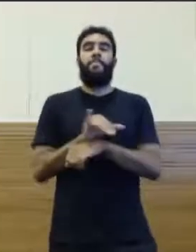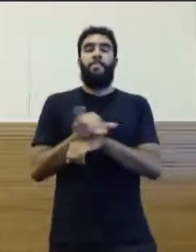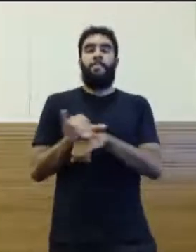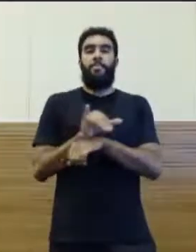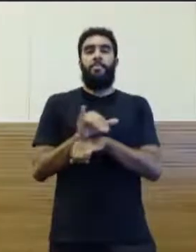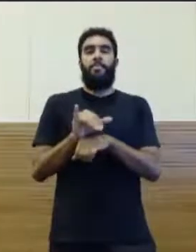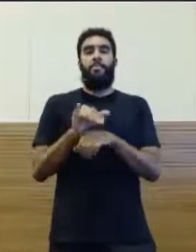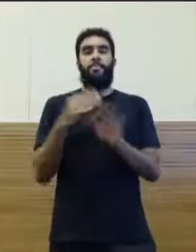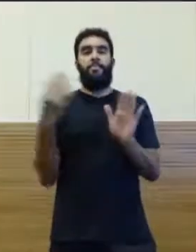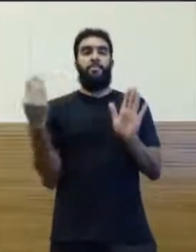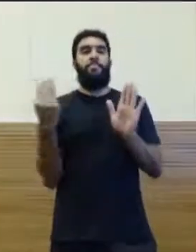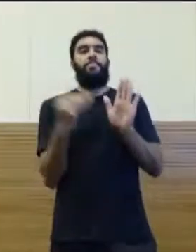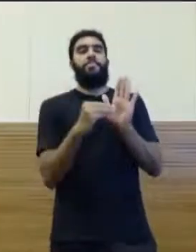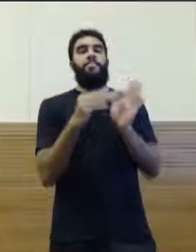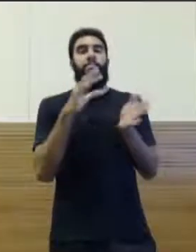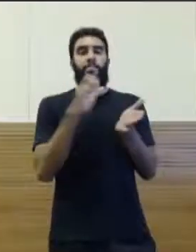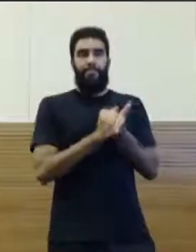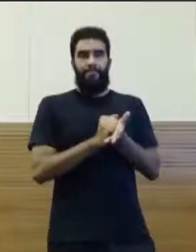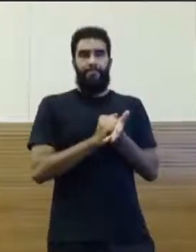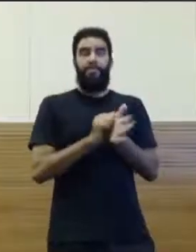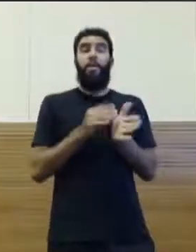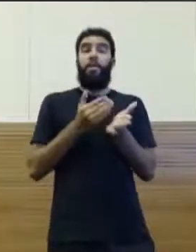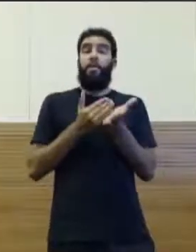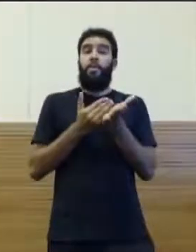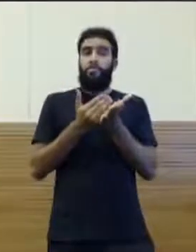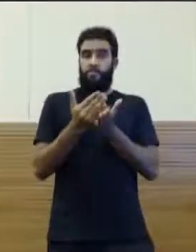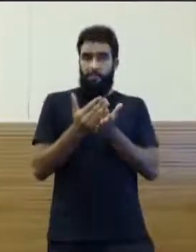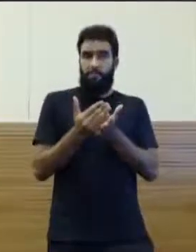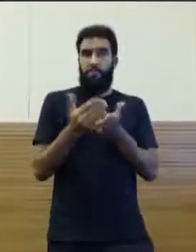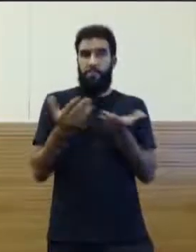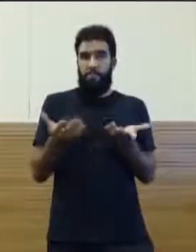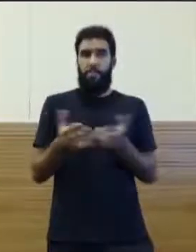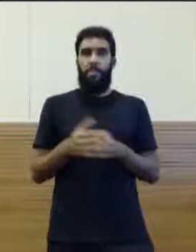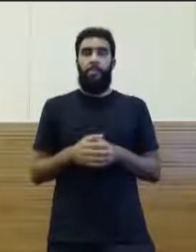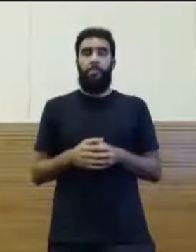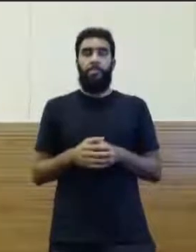Let's talk about the strategies for implementing these guidelines.